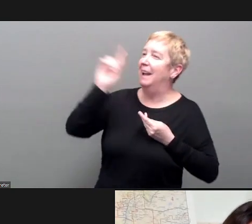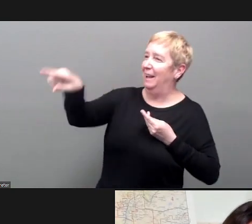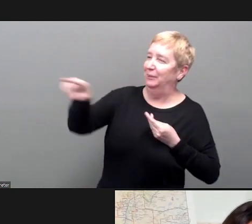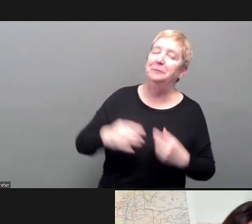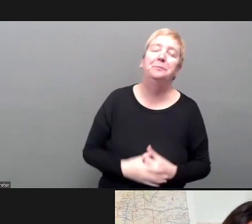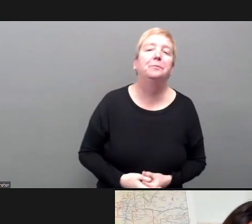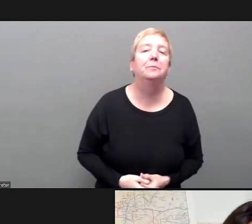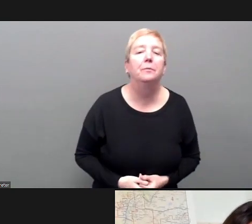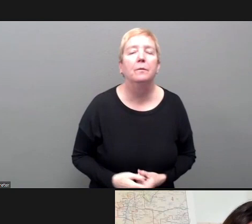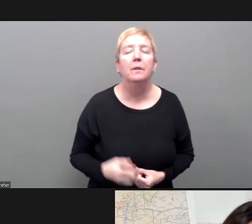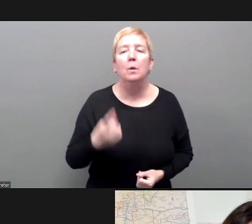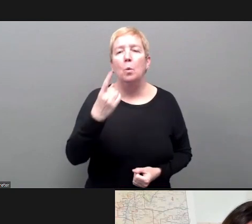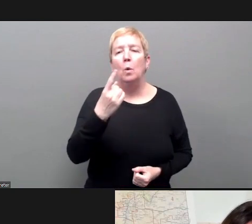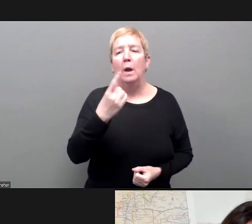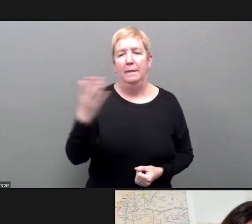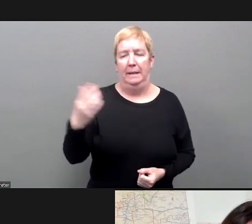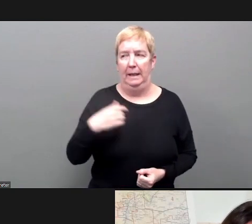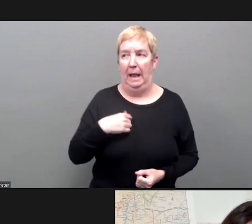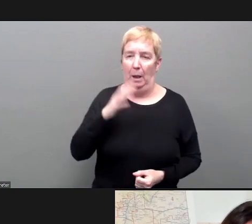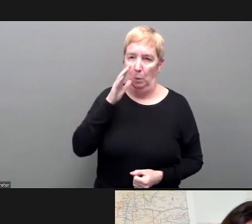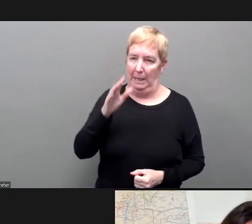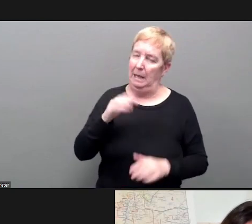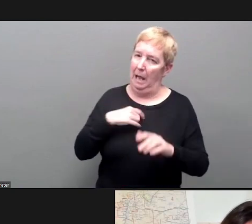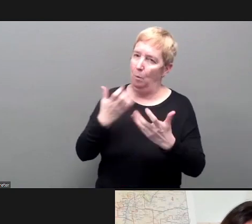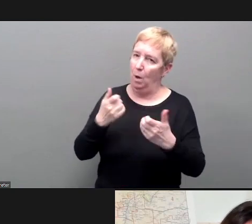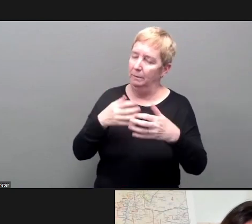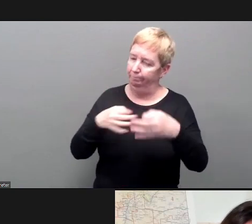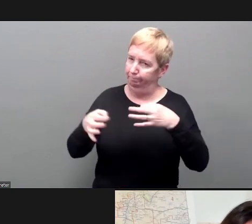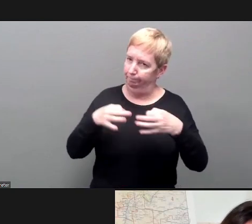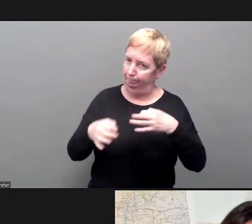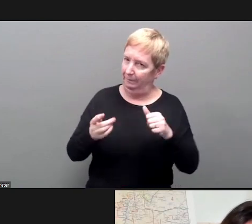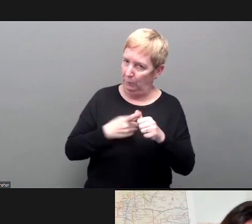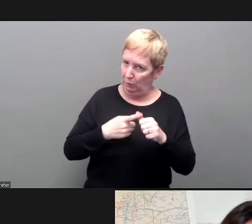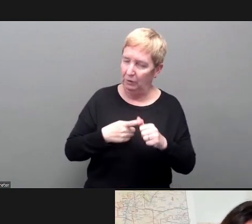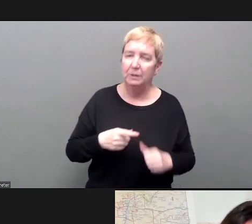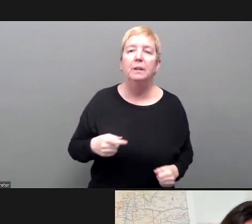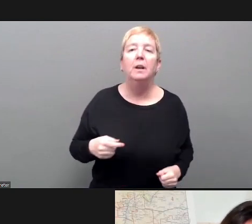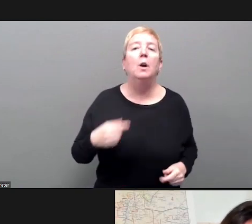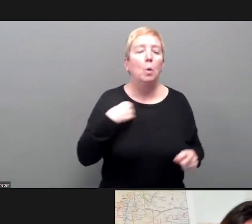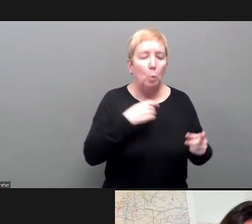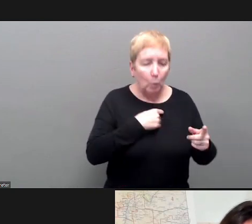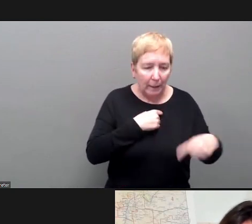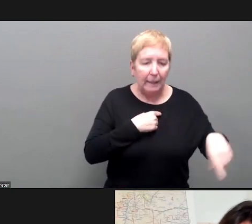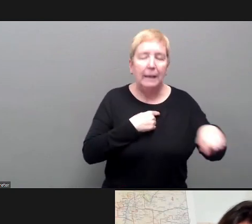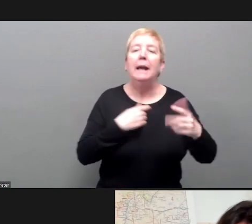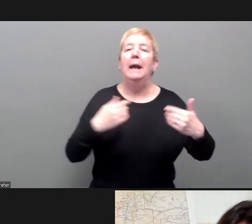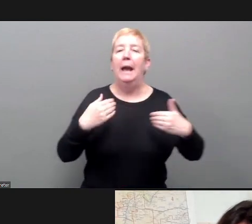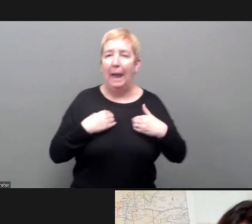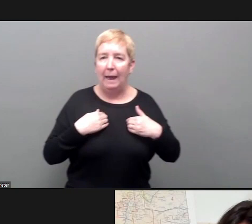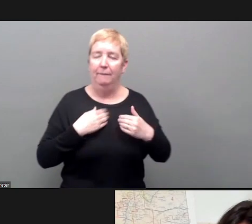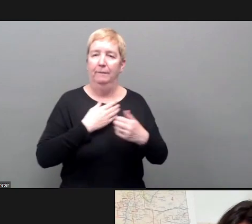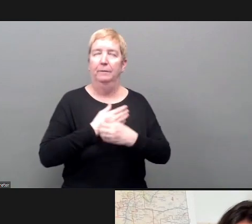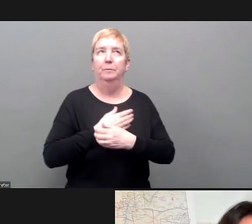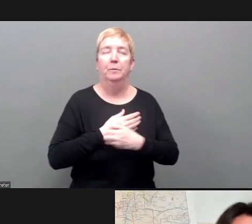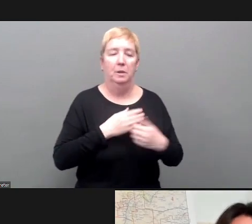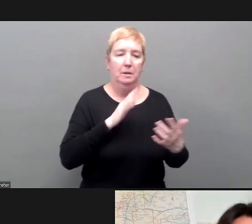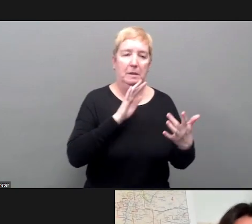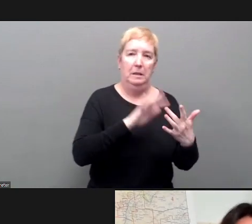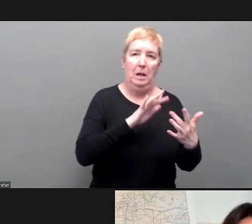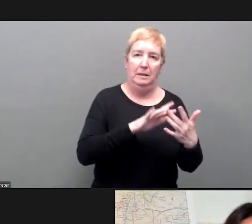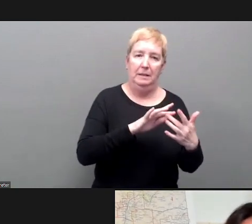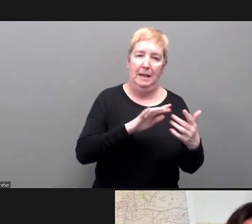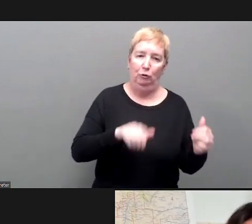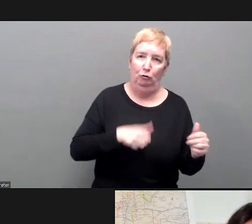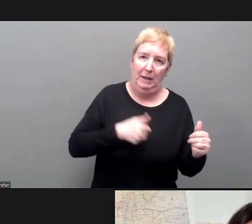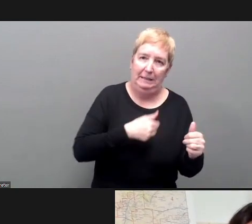say though, before I give you the answer is, we actually do contact tracing in epidemiology, and I've done